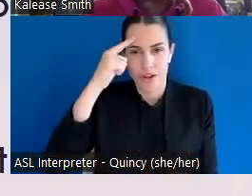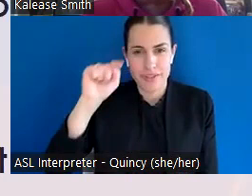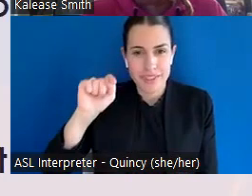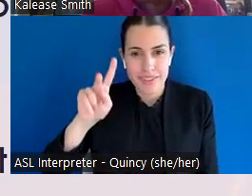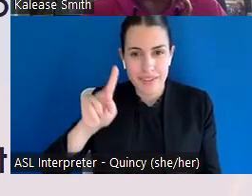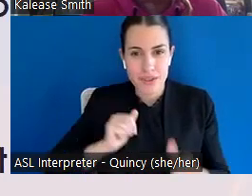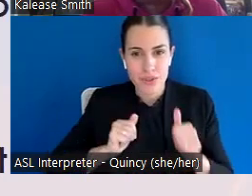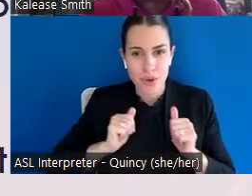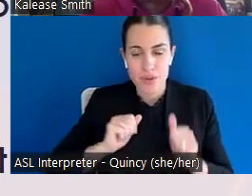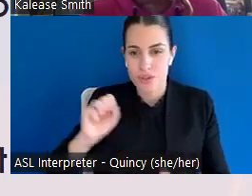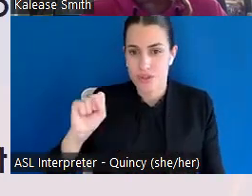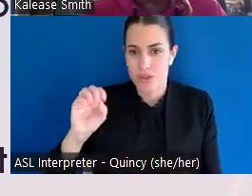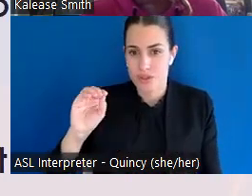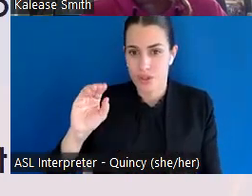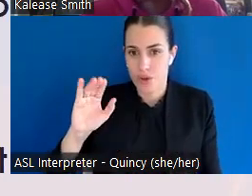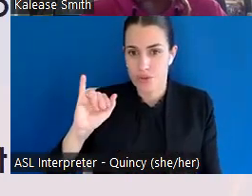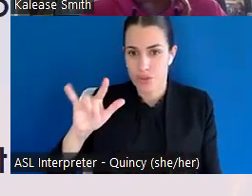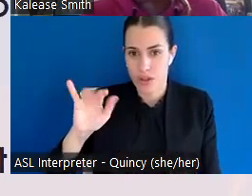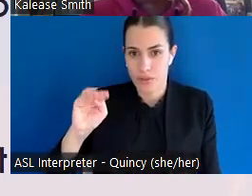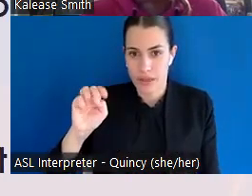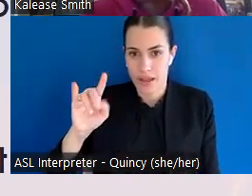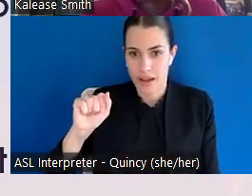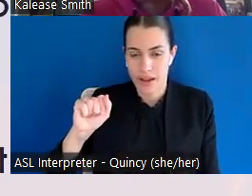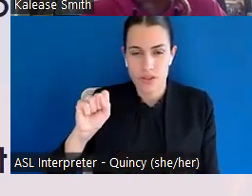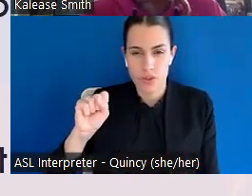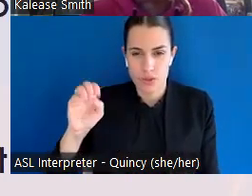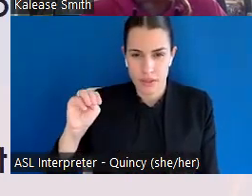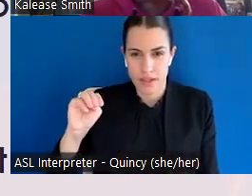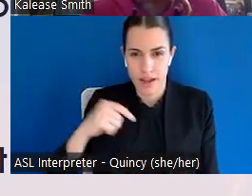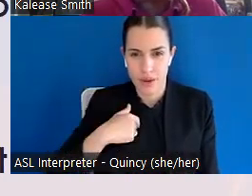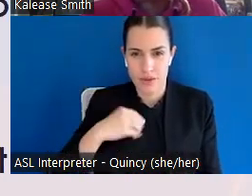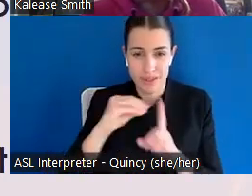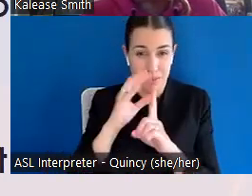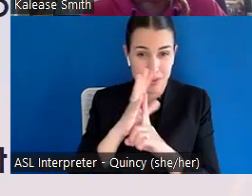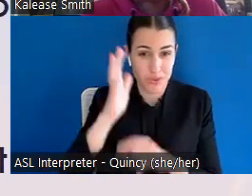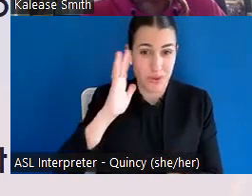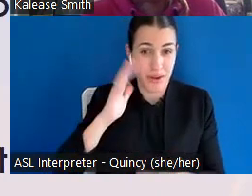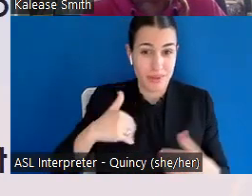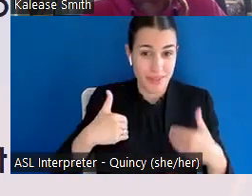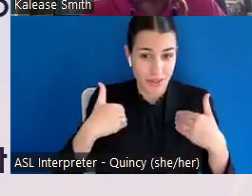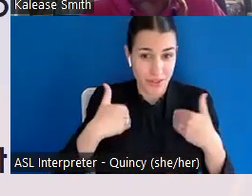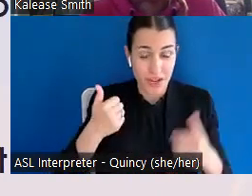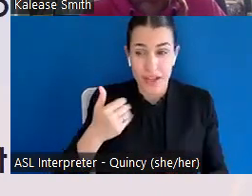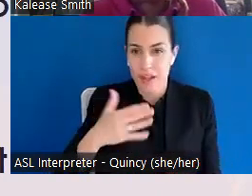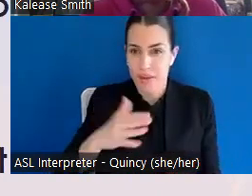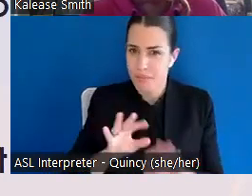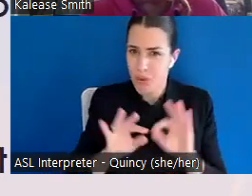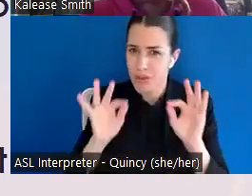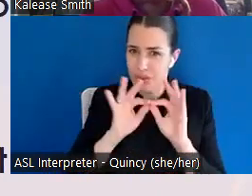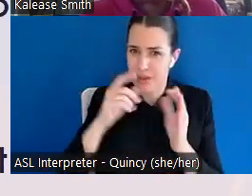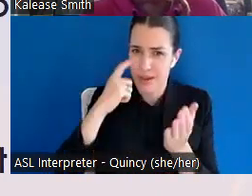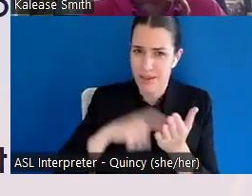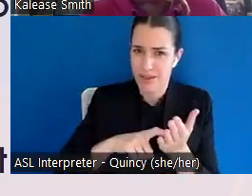social media that I was exposed to when I was growing up and younger. And I think it's very important to acknowledge the just kind